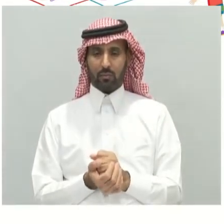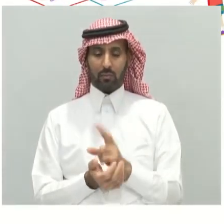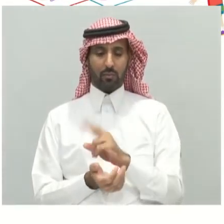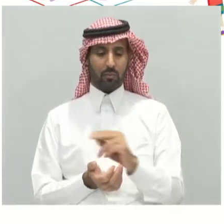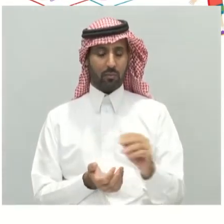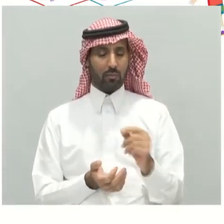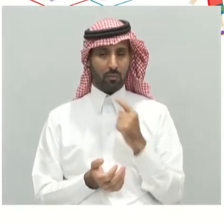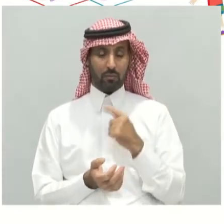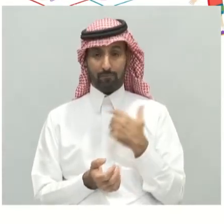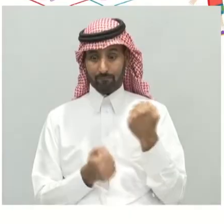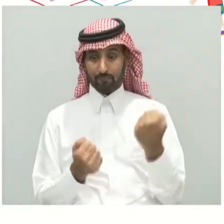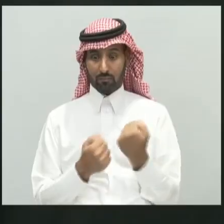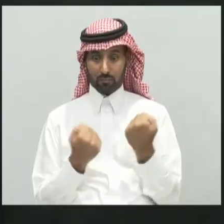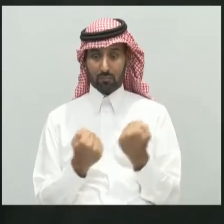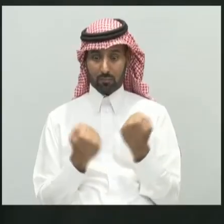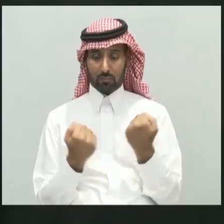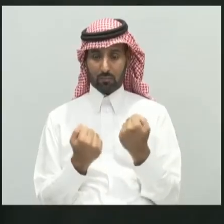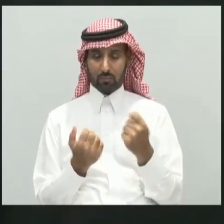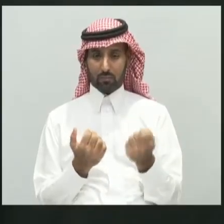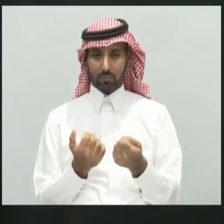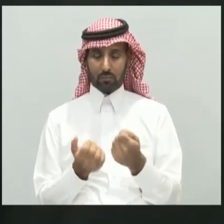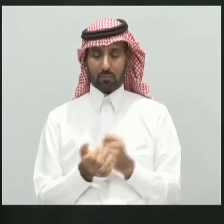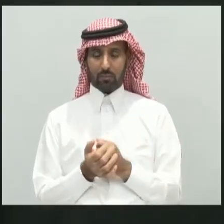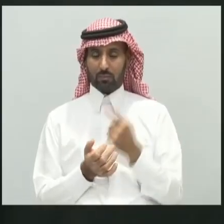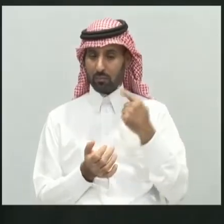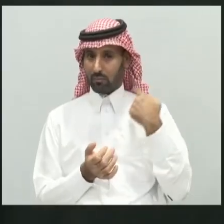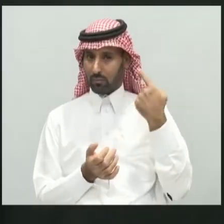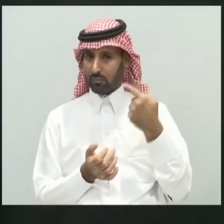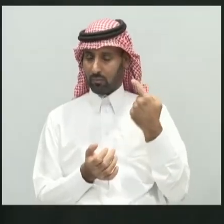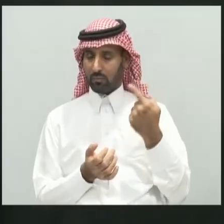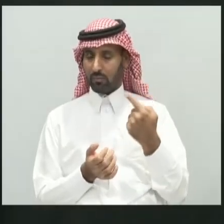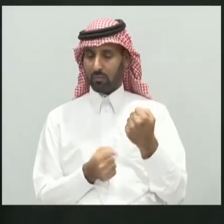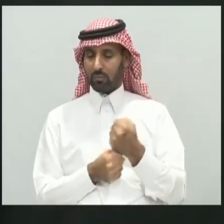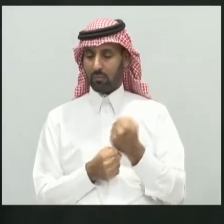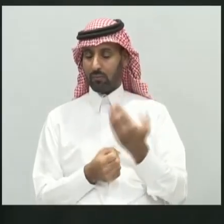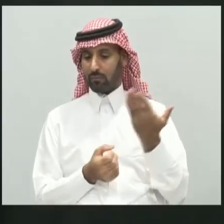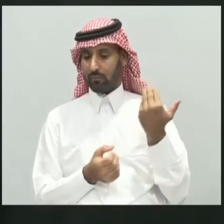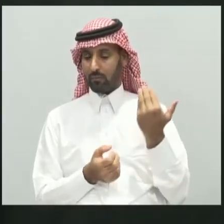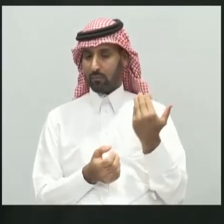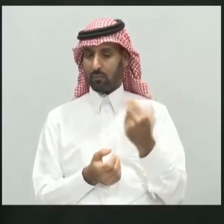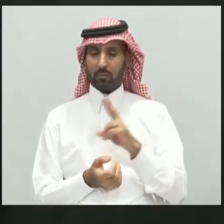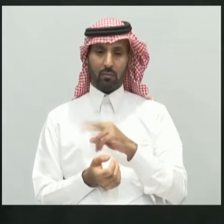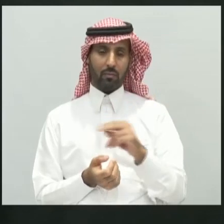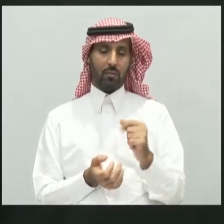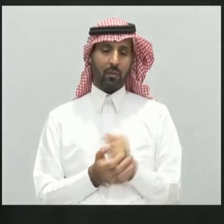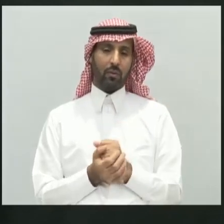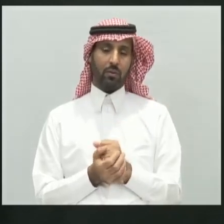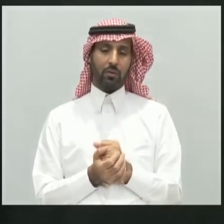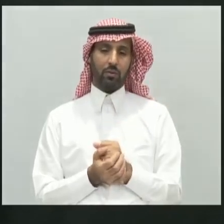have to practice how to think about things you used to do. Like for example, I used